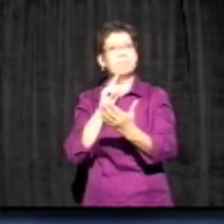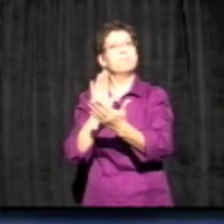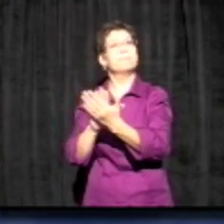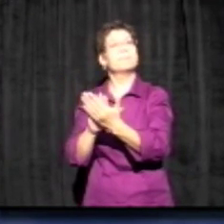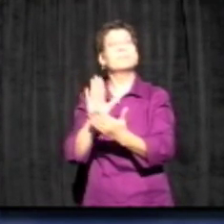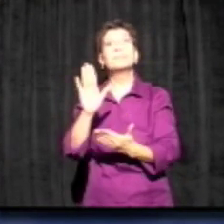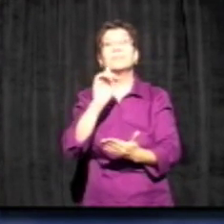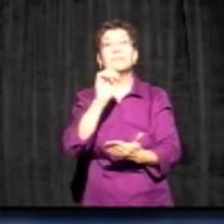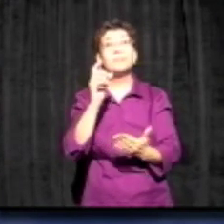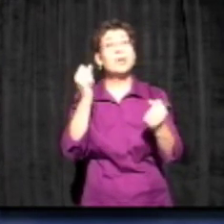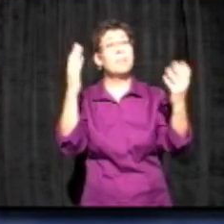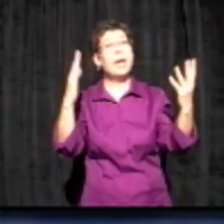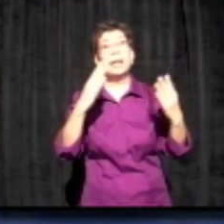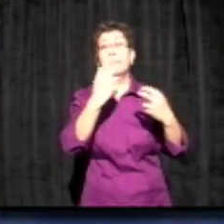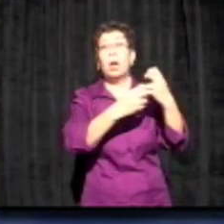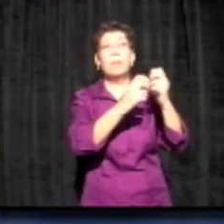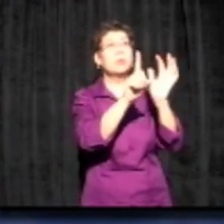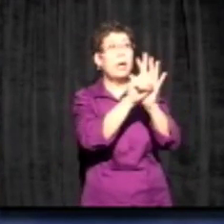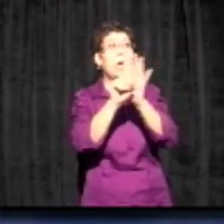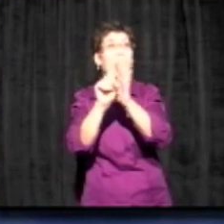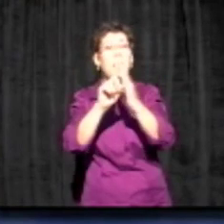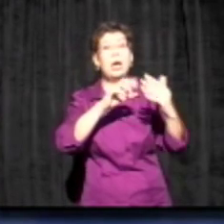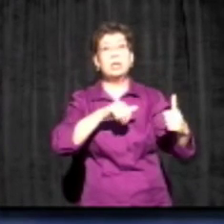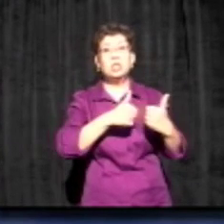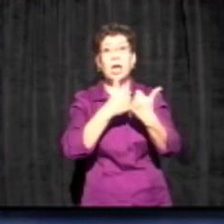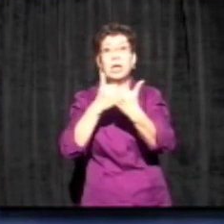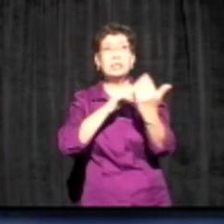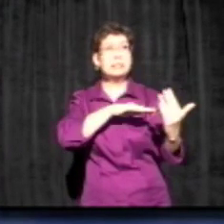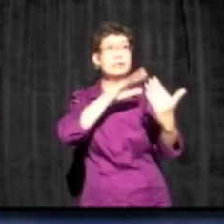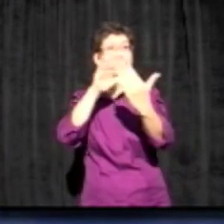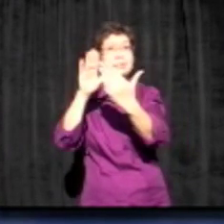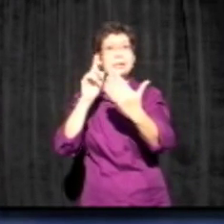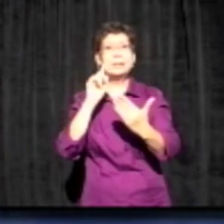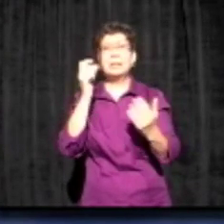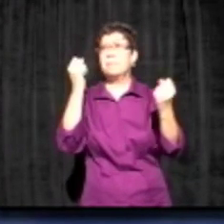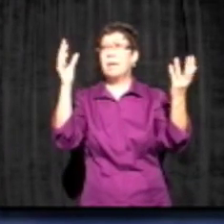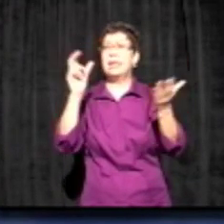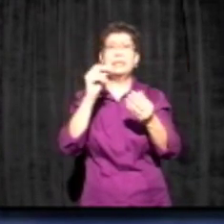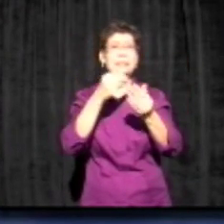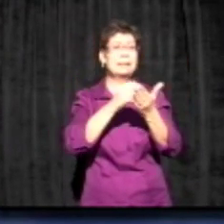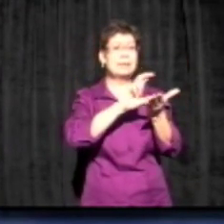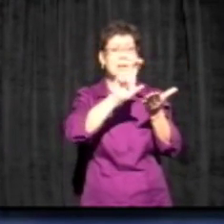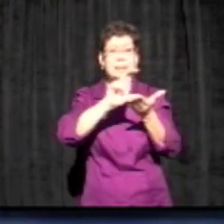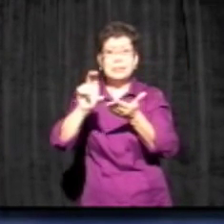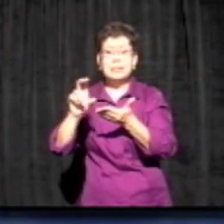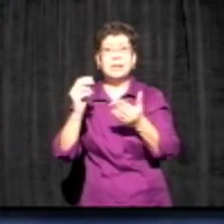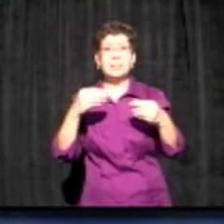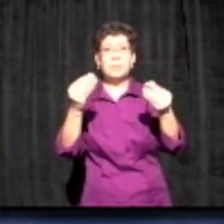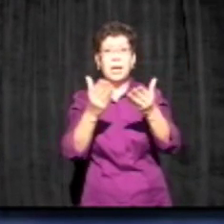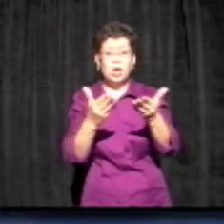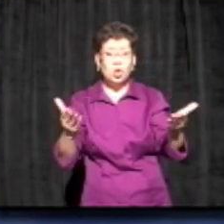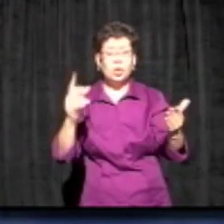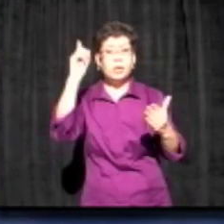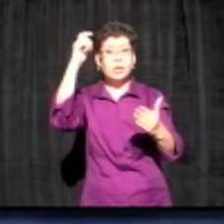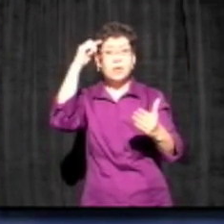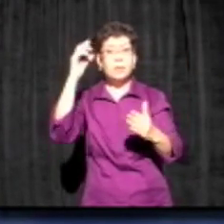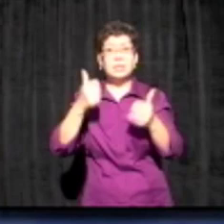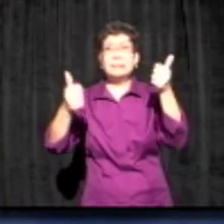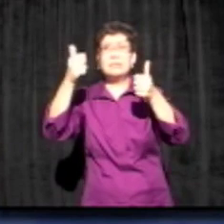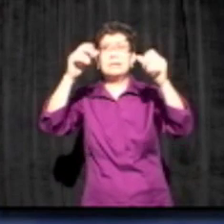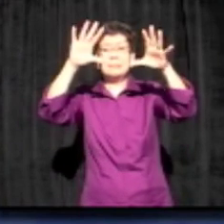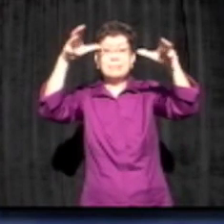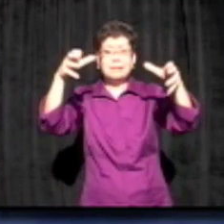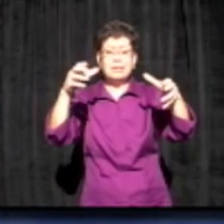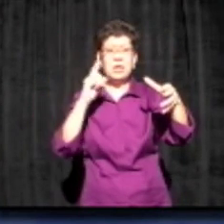Despite the odds, investors, suppliers, the Department of Energy, and many government officials stuck